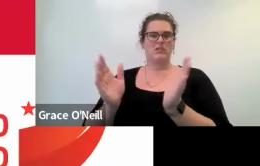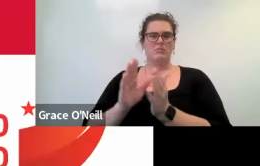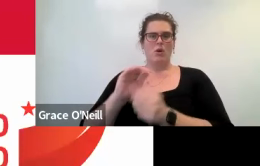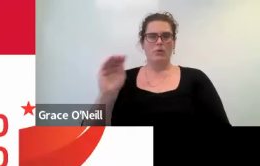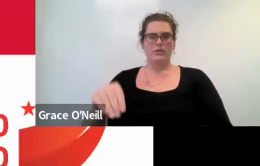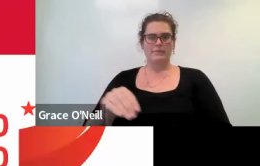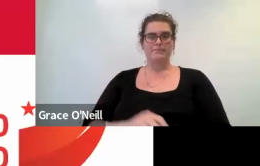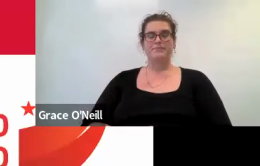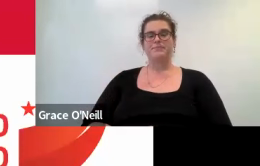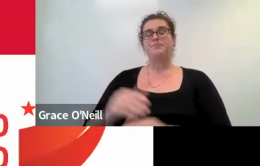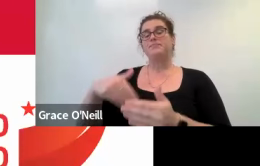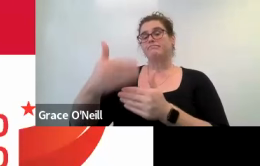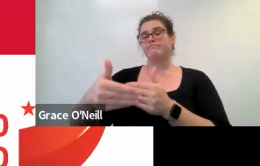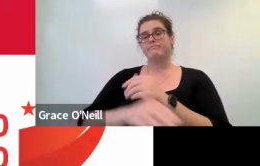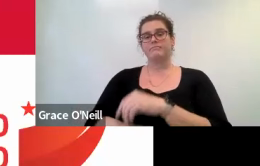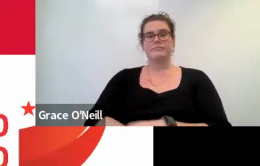Next slide.